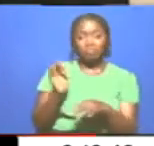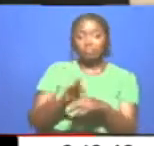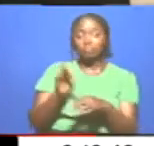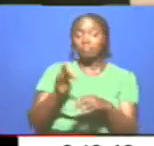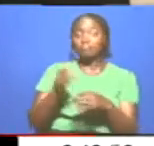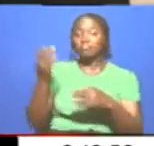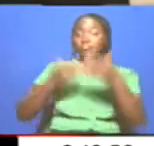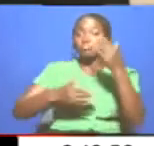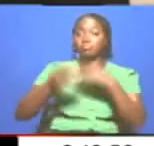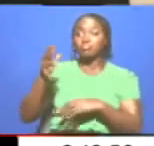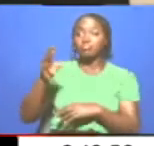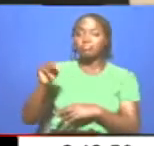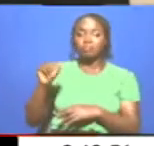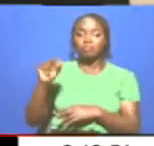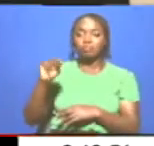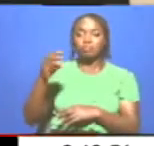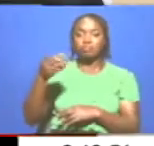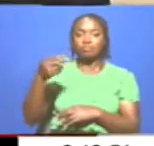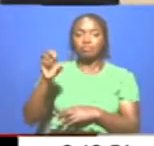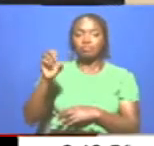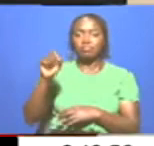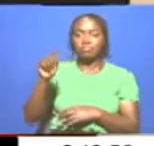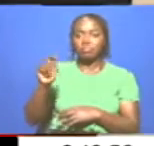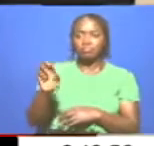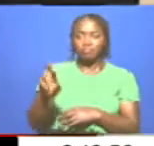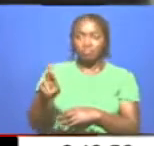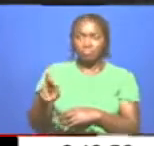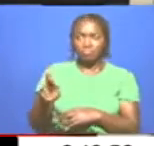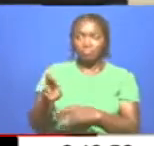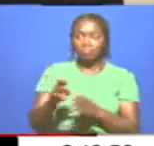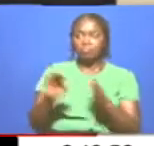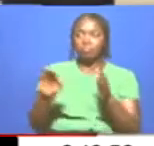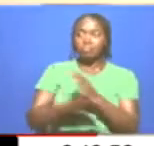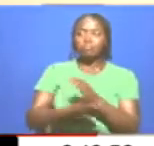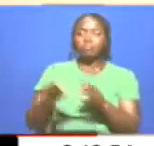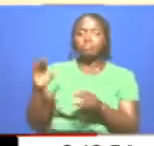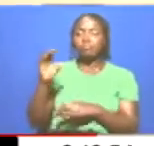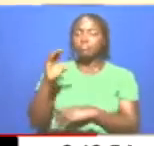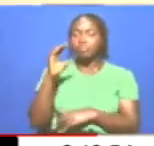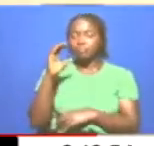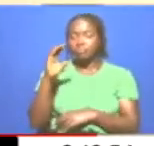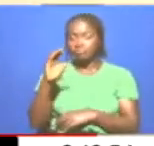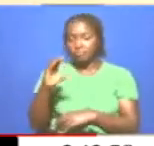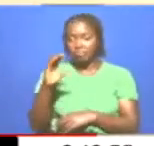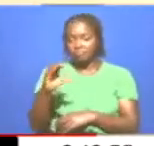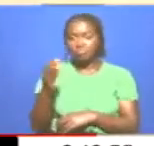Manchester. The vice chancellors from the four universities committed to partake in the establishment and running of the